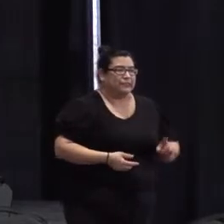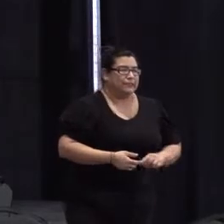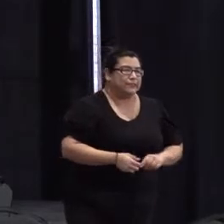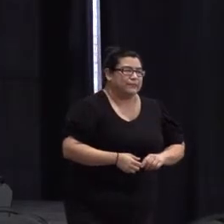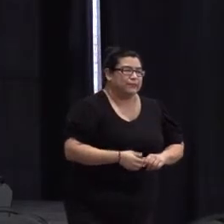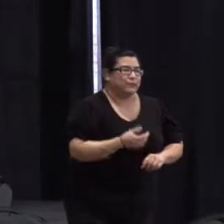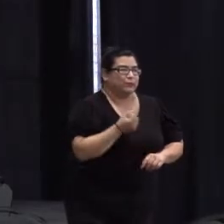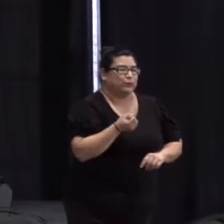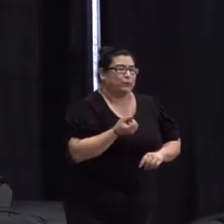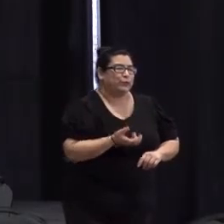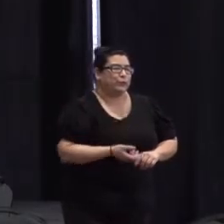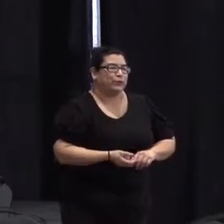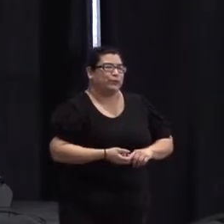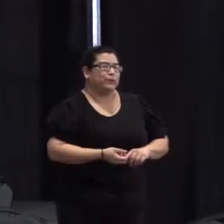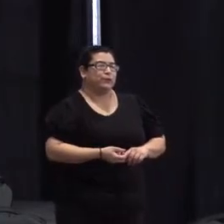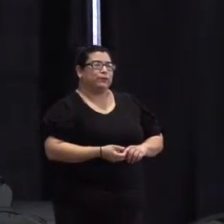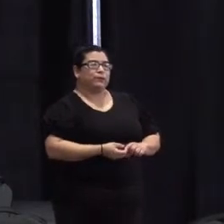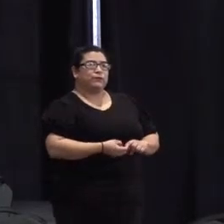And so,